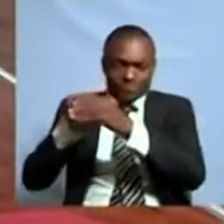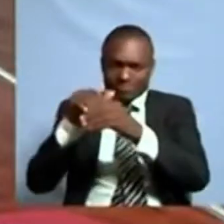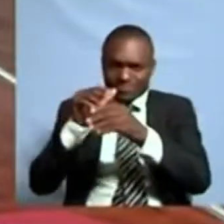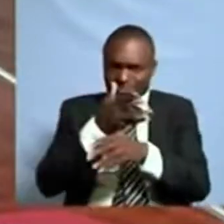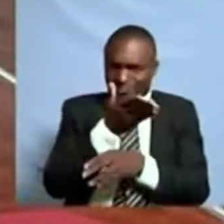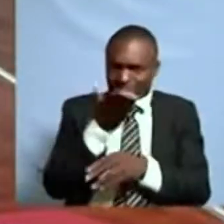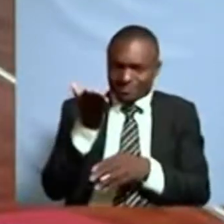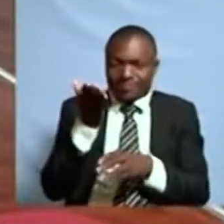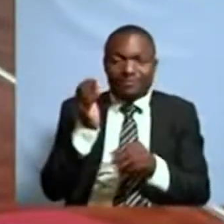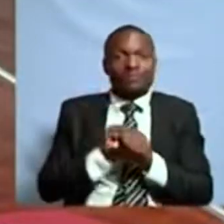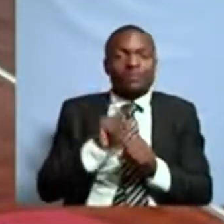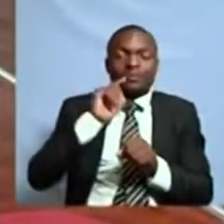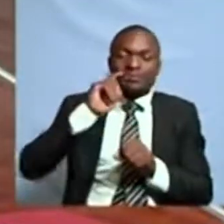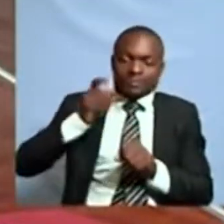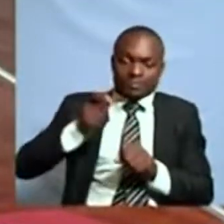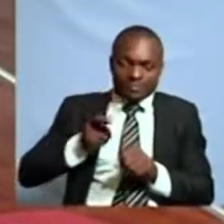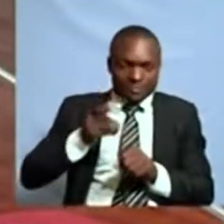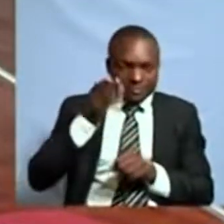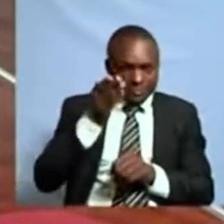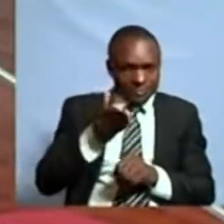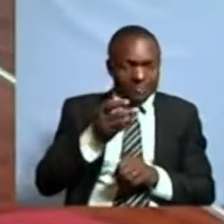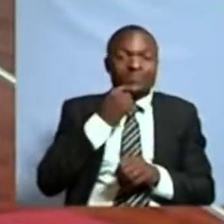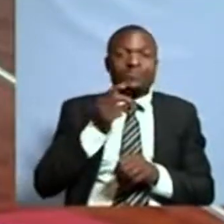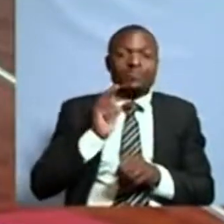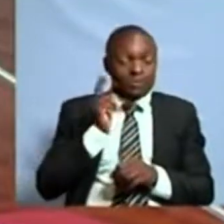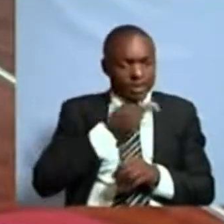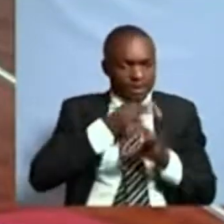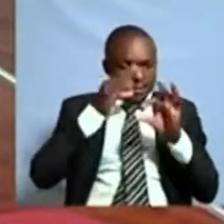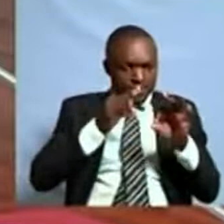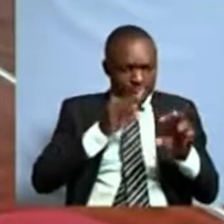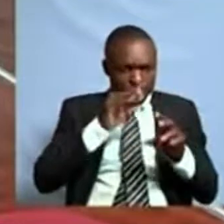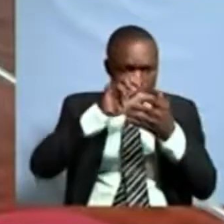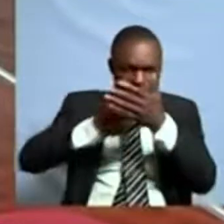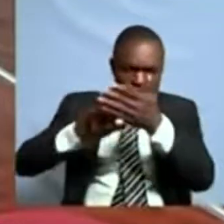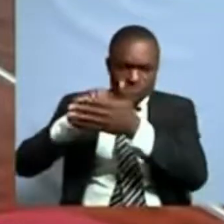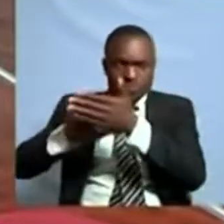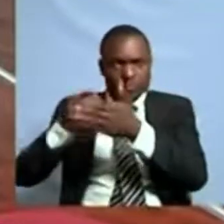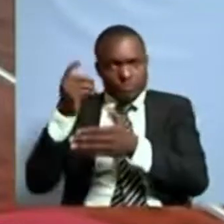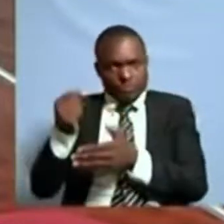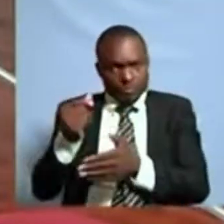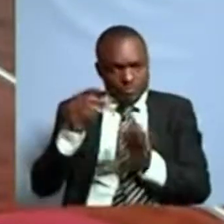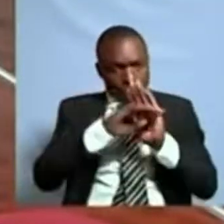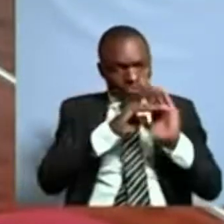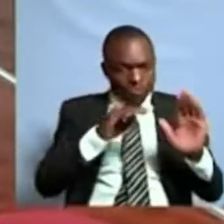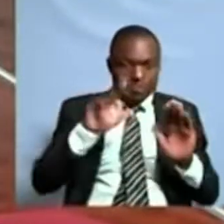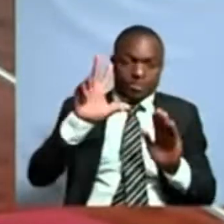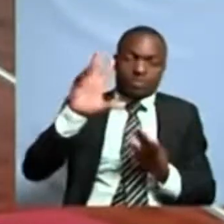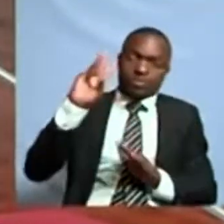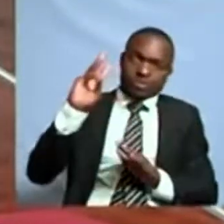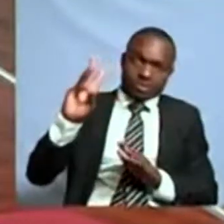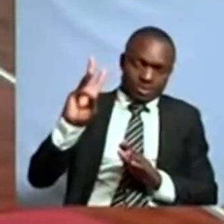assumptions that must go in to tell us that if people withdrew money partially at age 36,